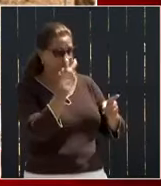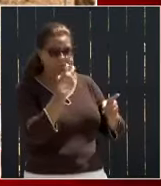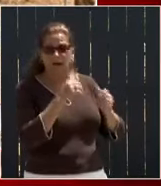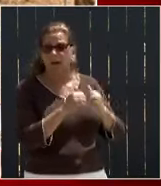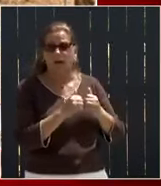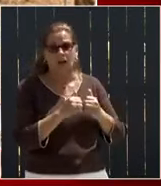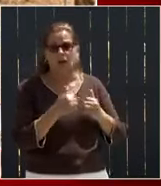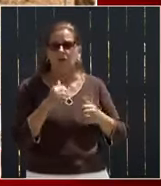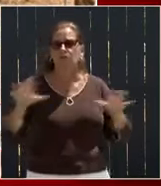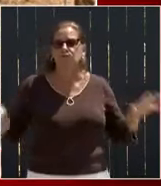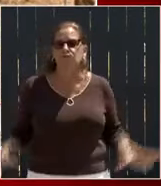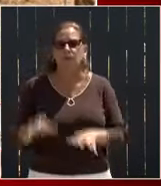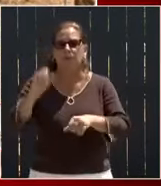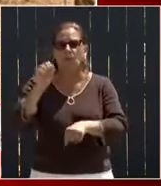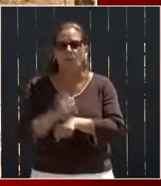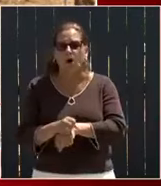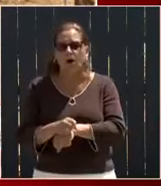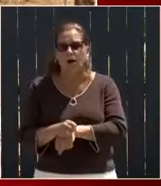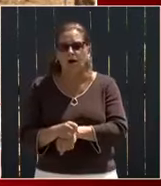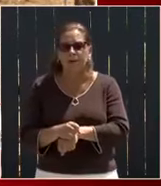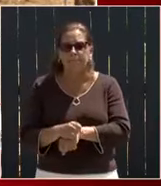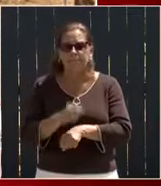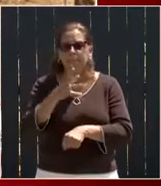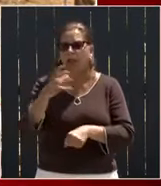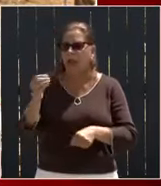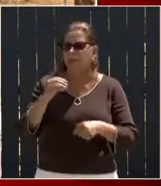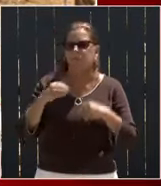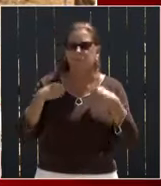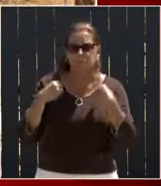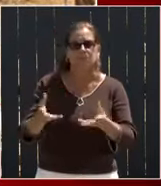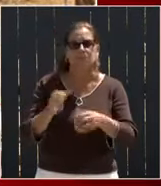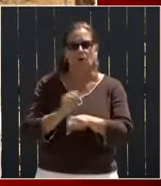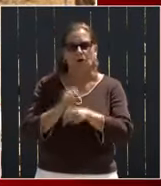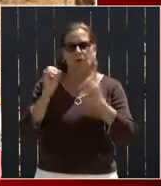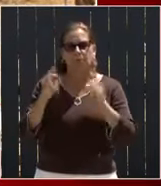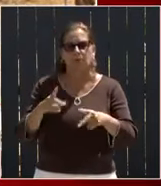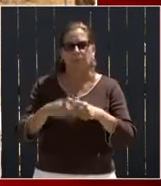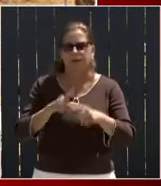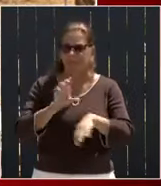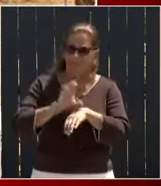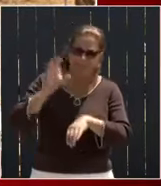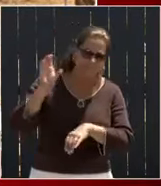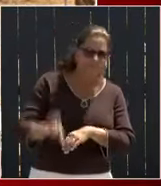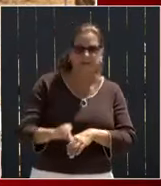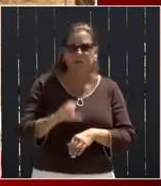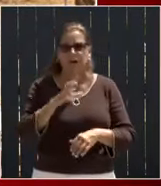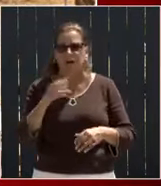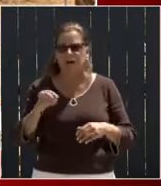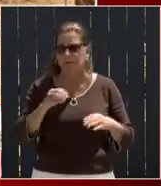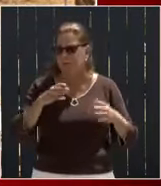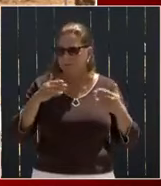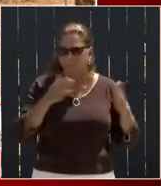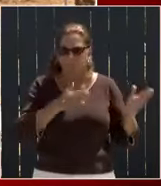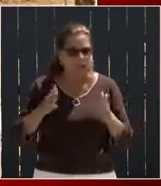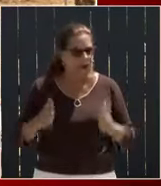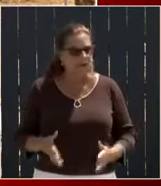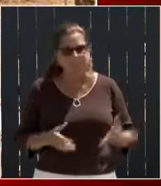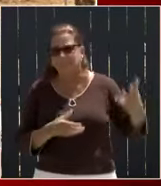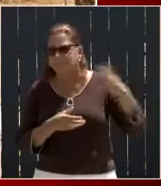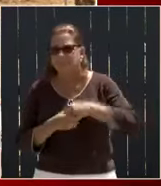what this project represents. It represents all of the people, all of the players that make this